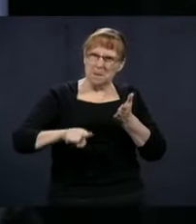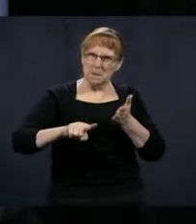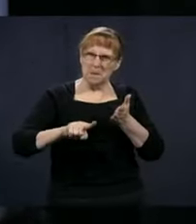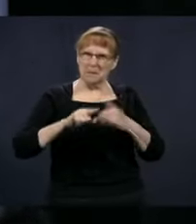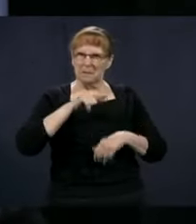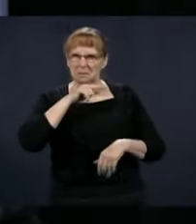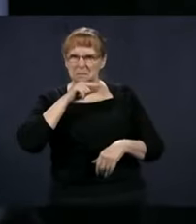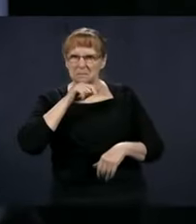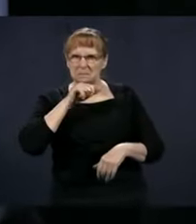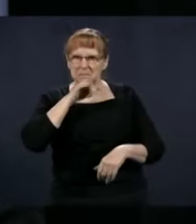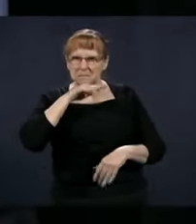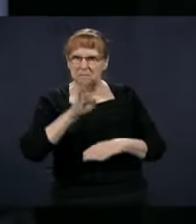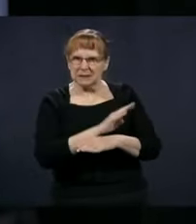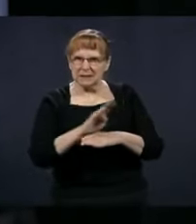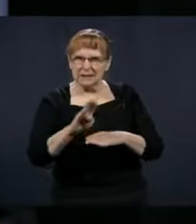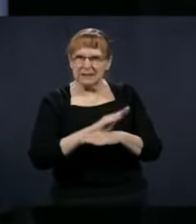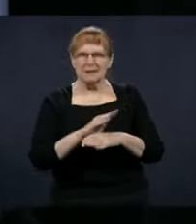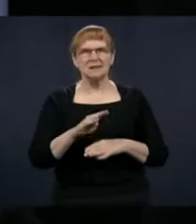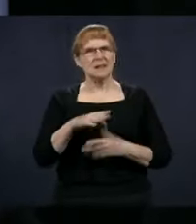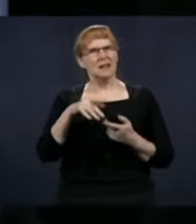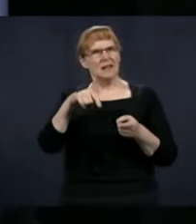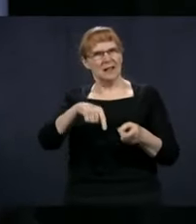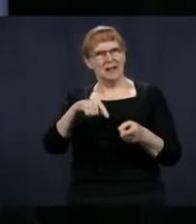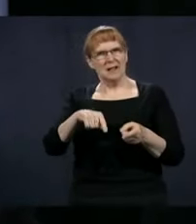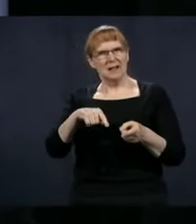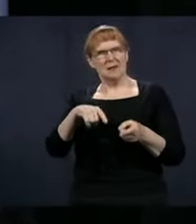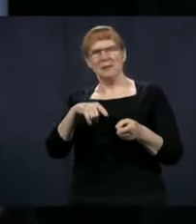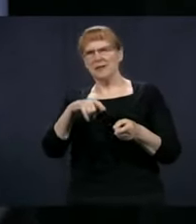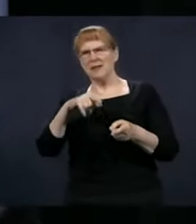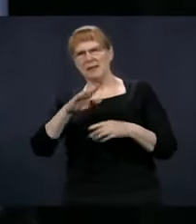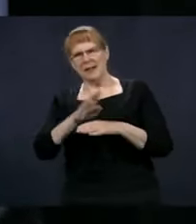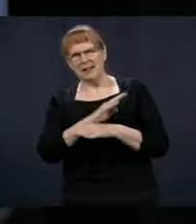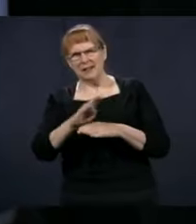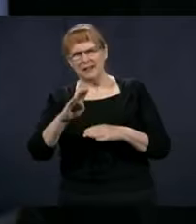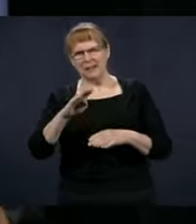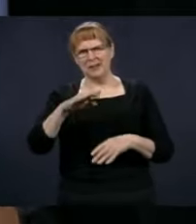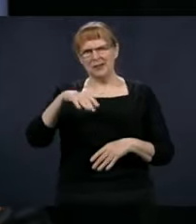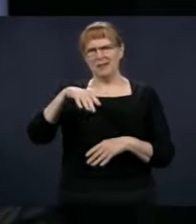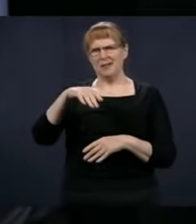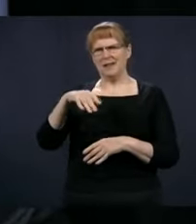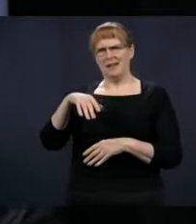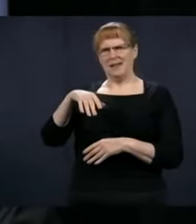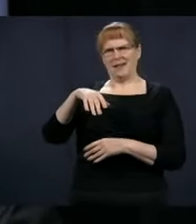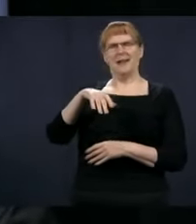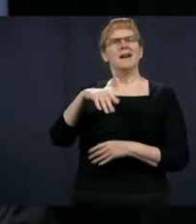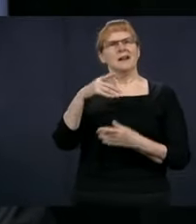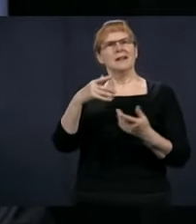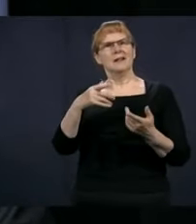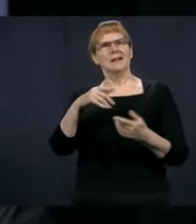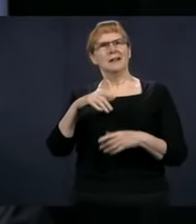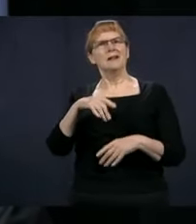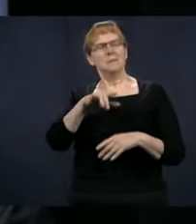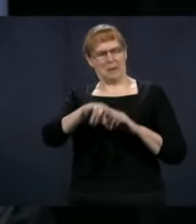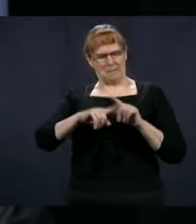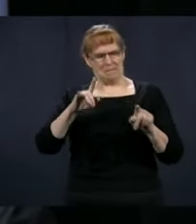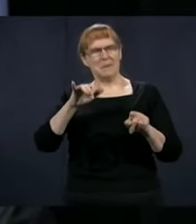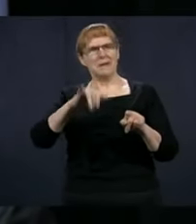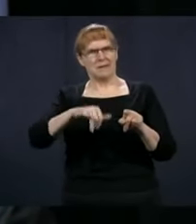to collusion, corruption, and giving contracts. So, again, I'm willing to give